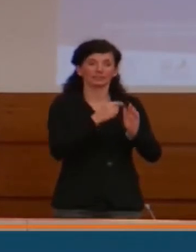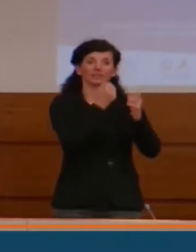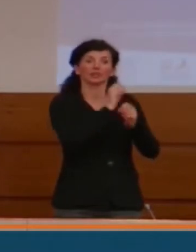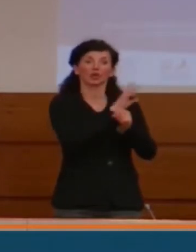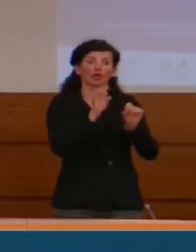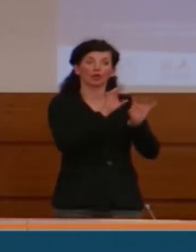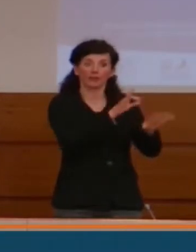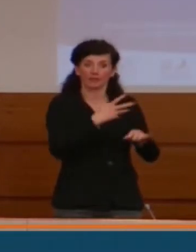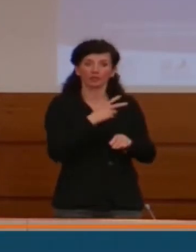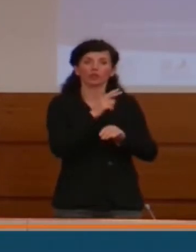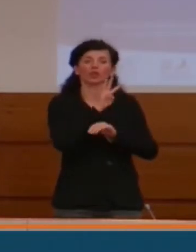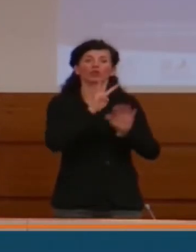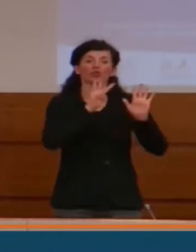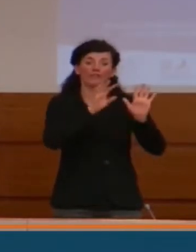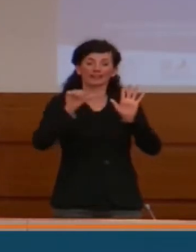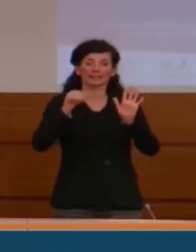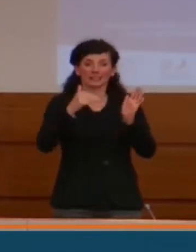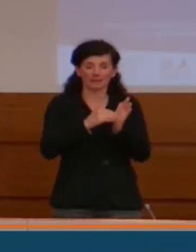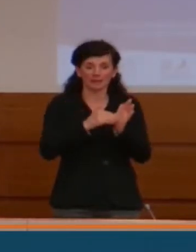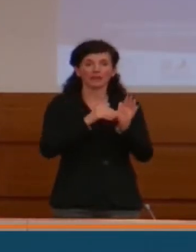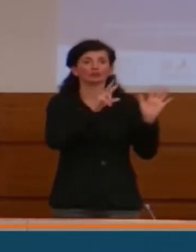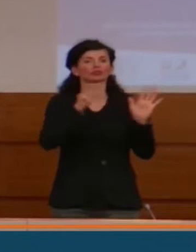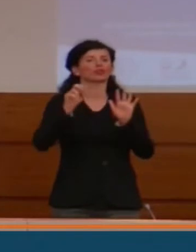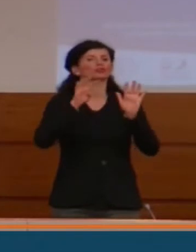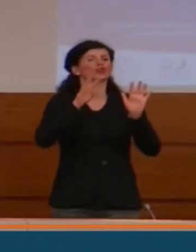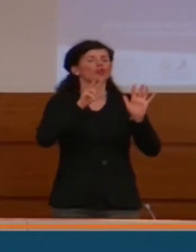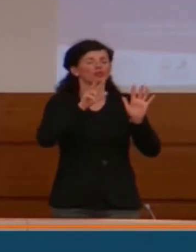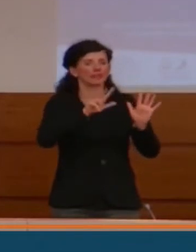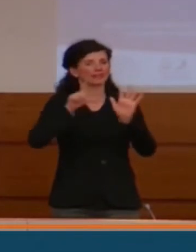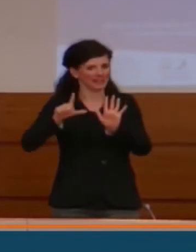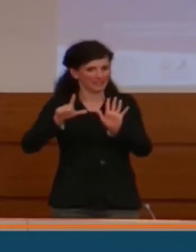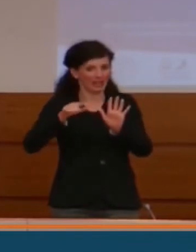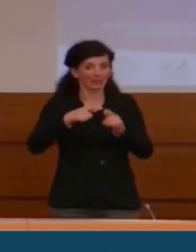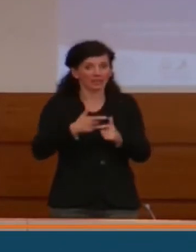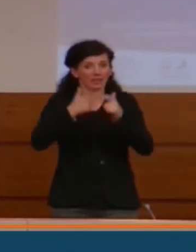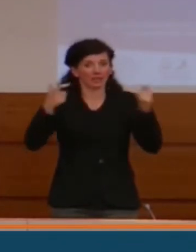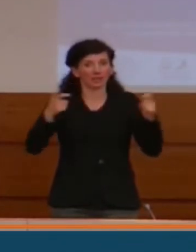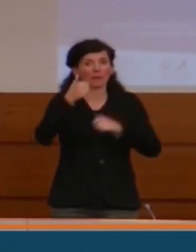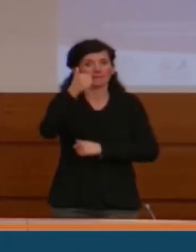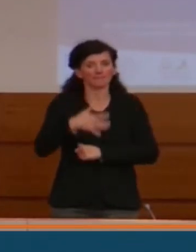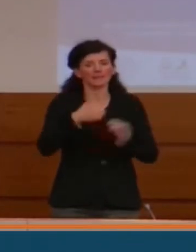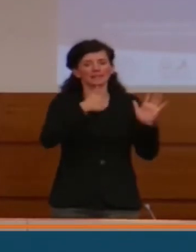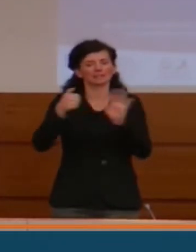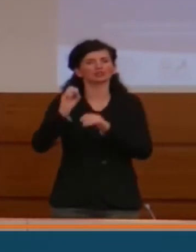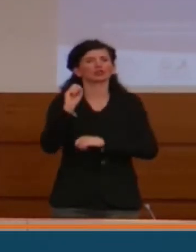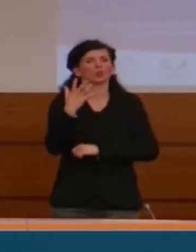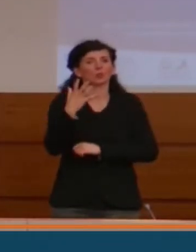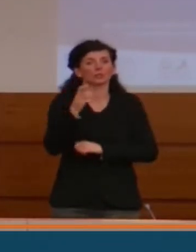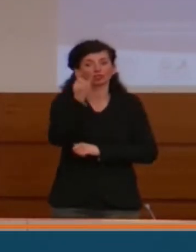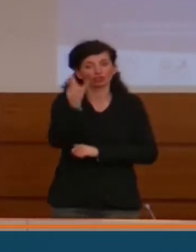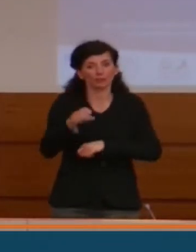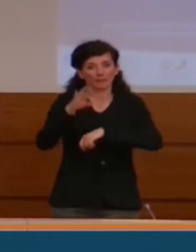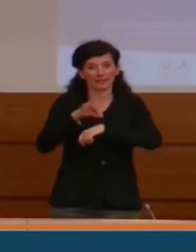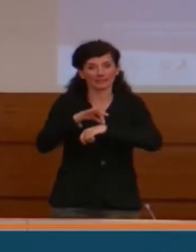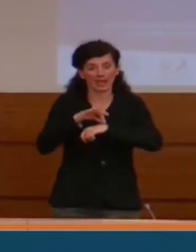96,877 people are currently positive, with an increase of 1,615 more than yesterday. Of